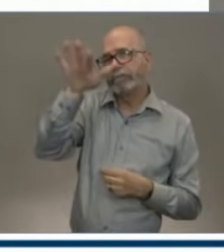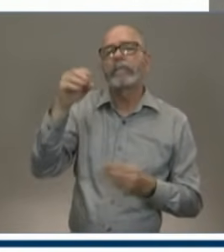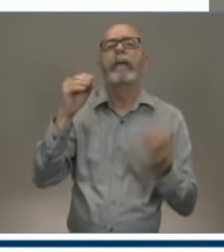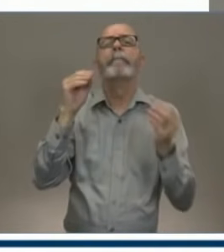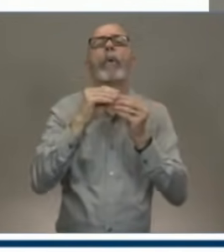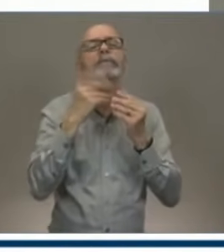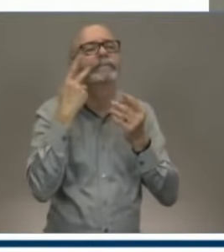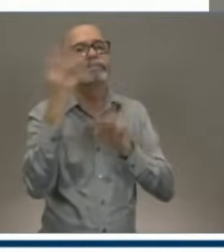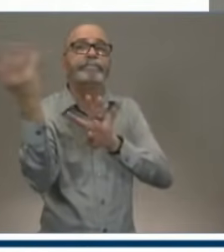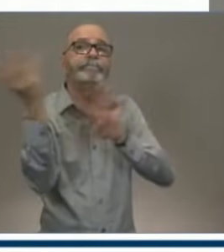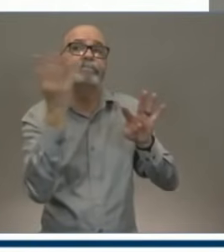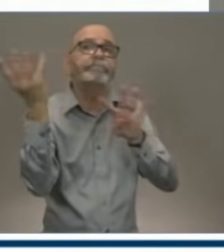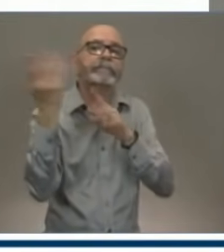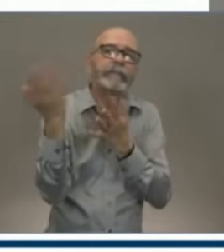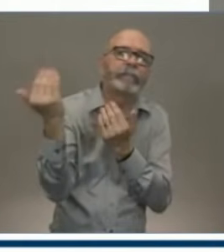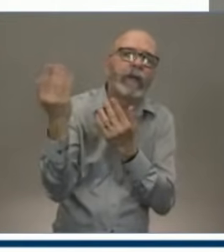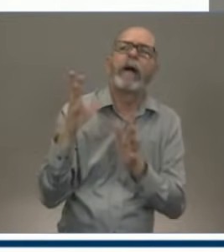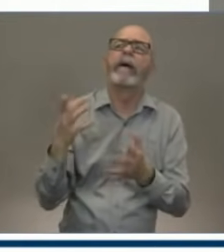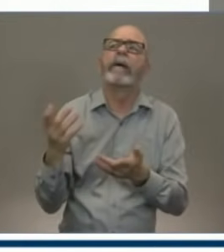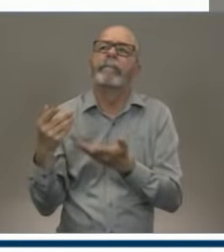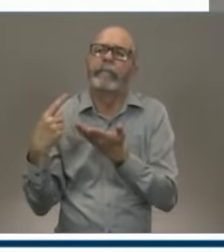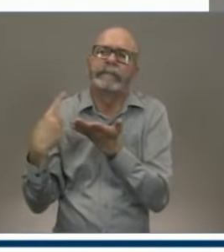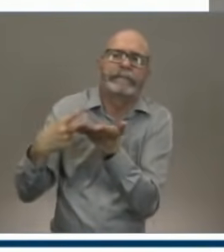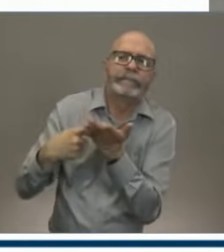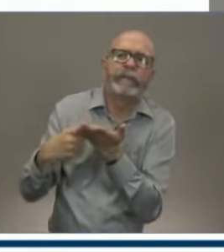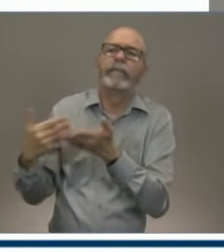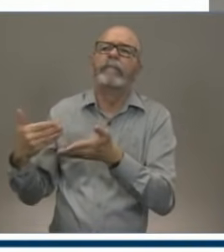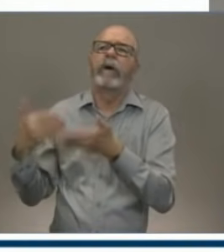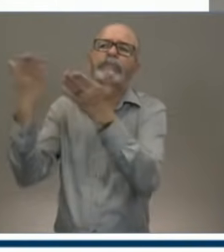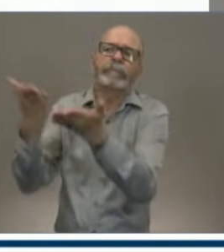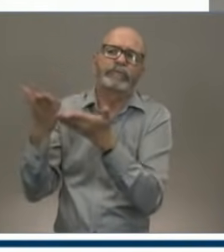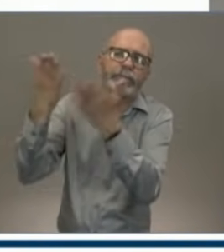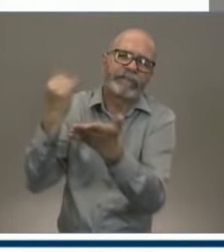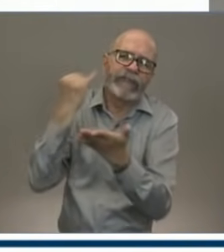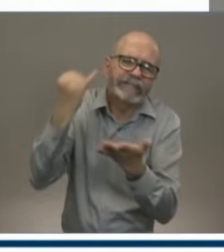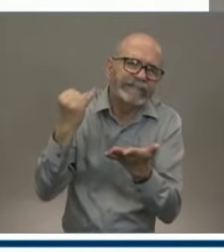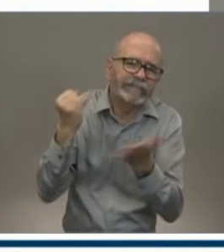from them to see, to assess that proposal. People